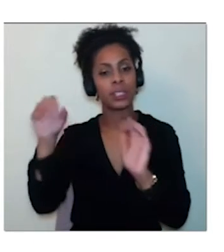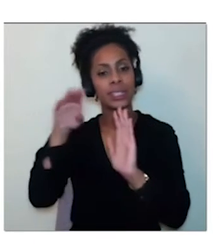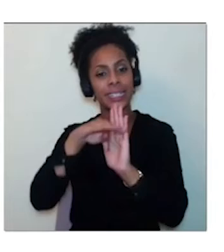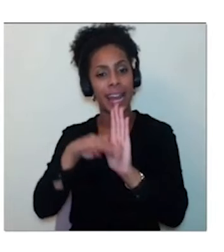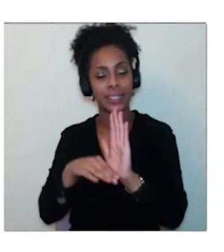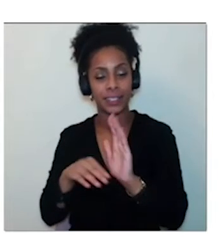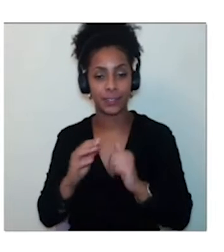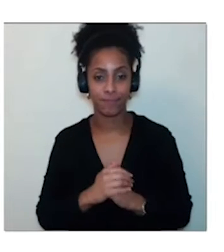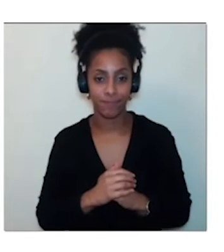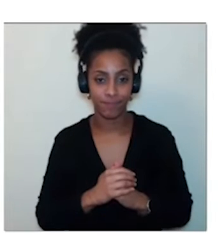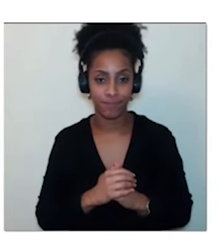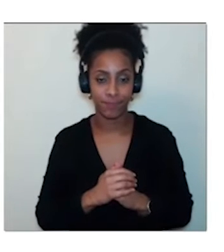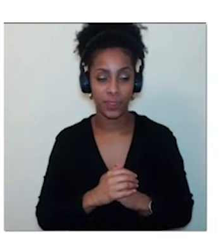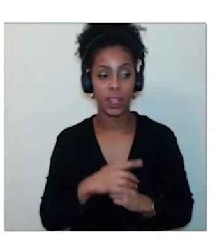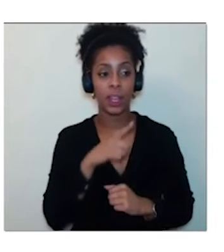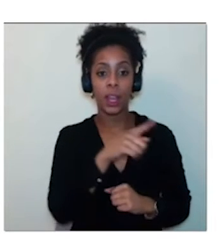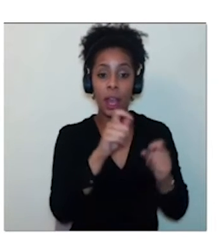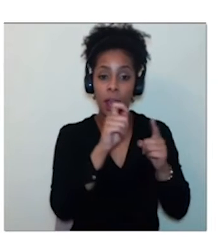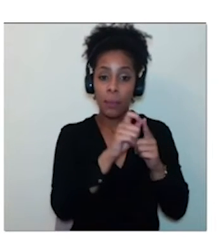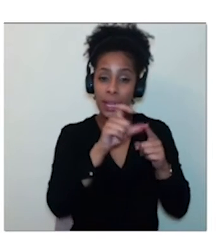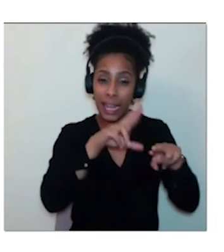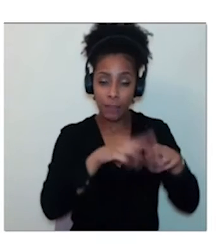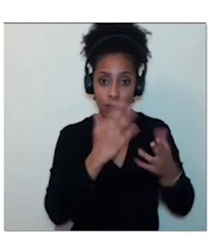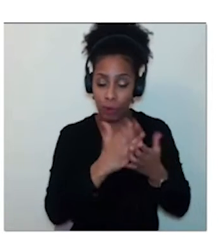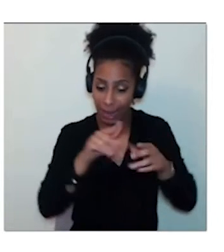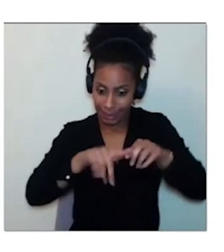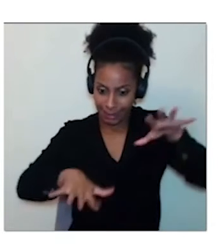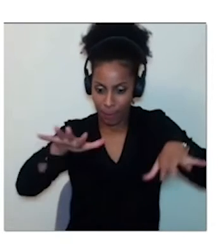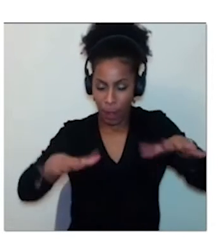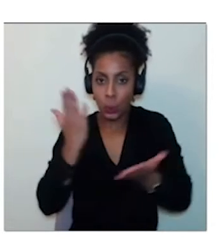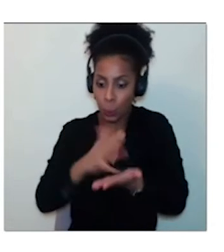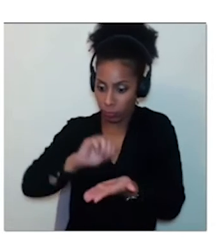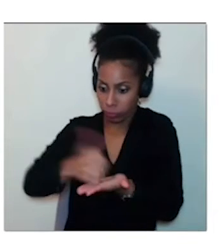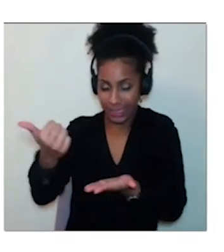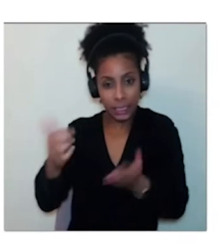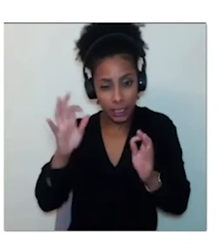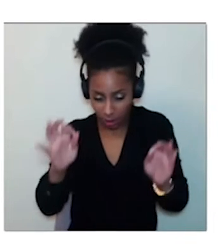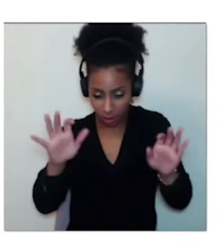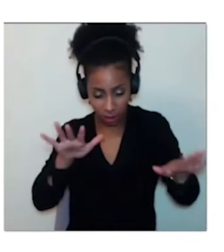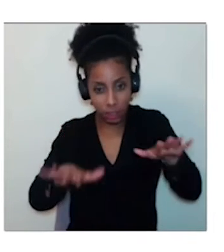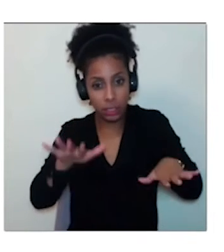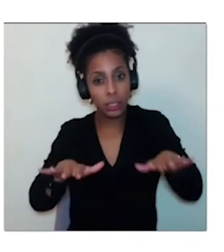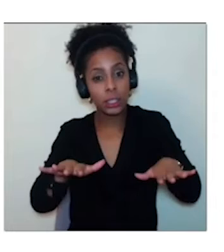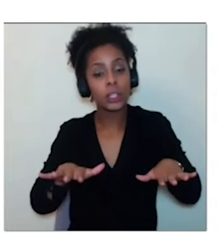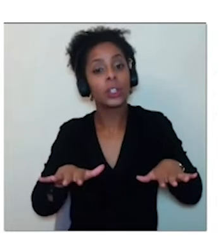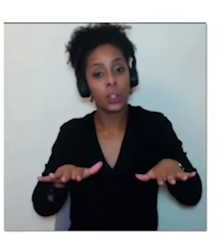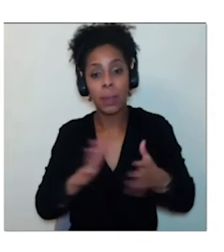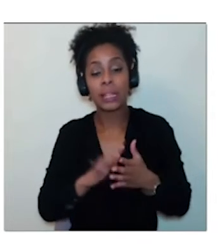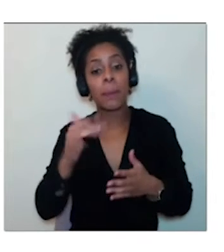printed page means that it is especially useful where both print and digital forms of a document are